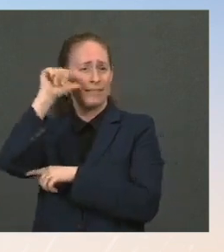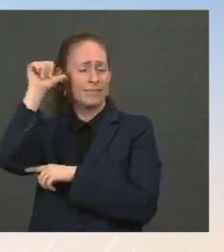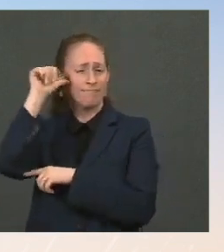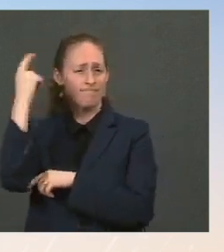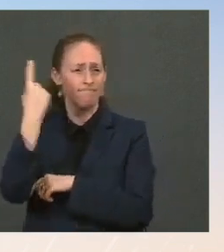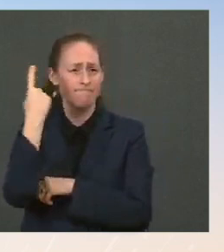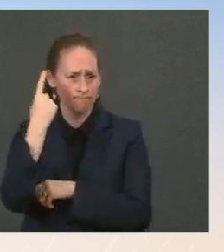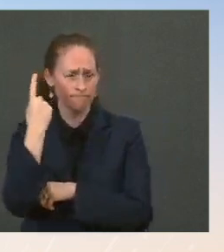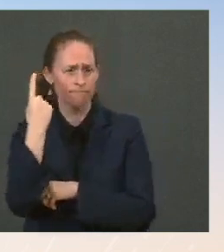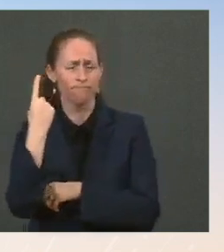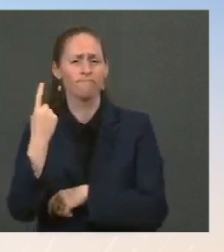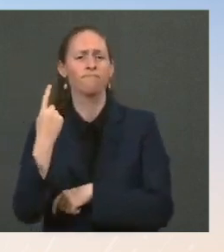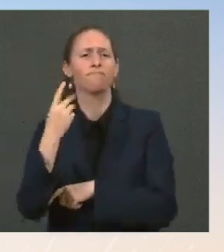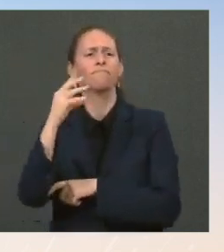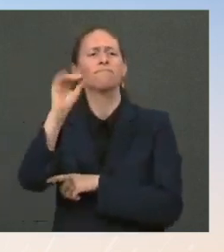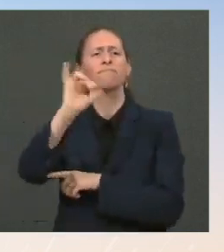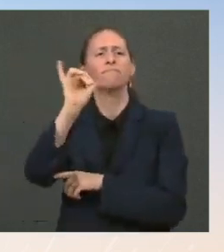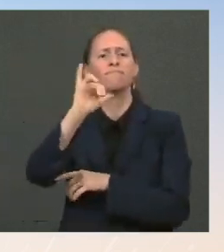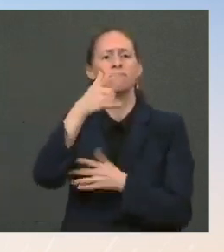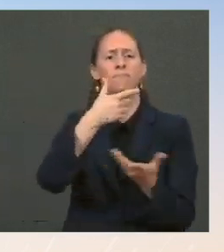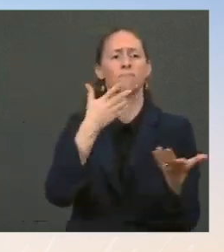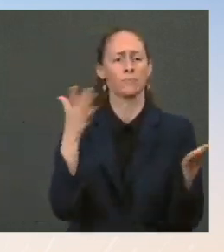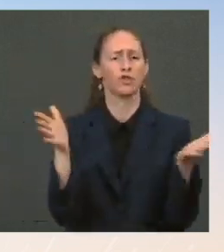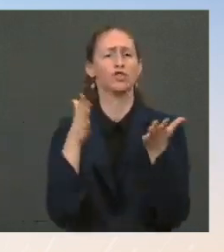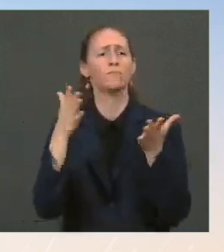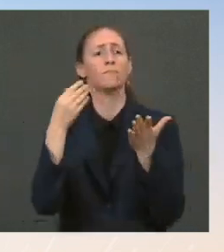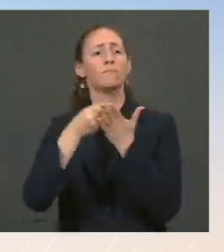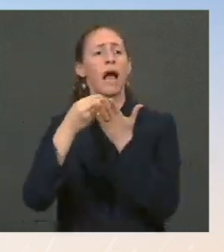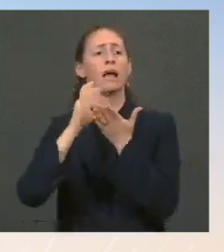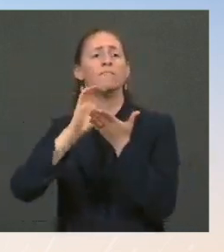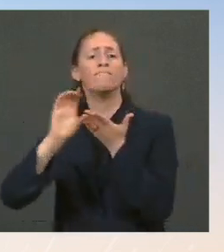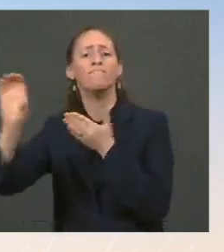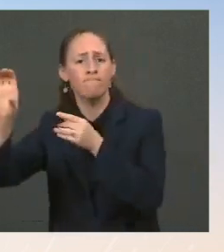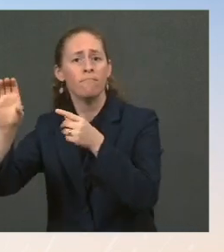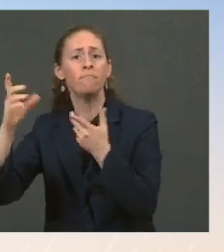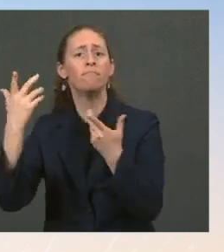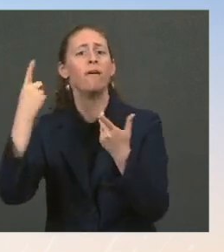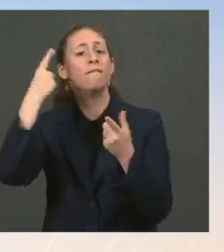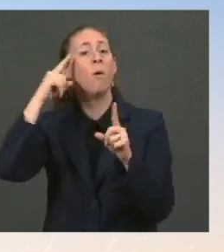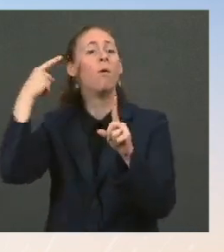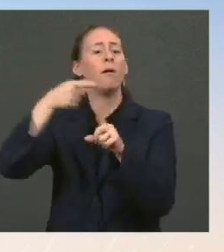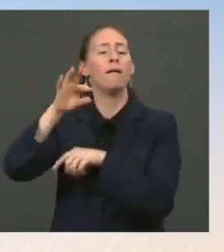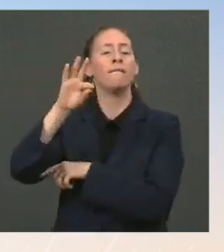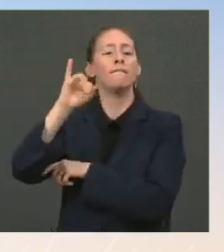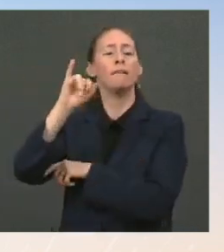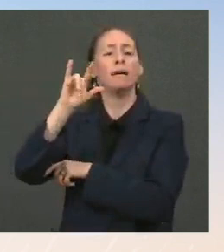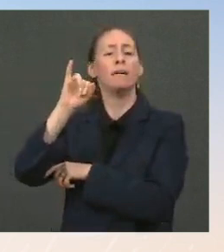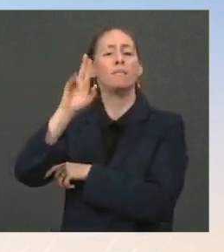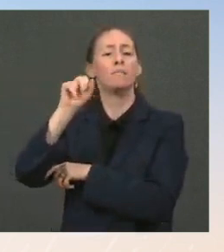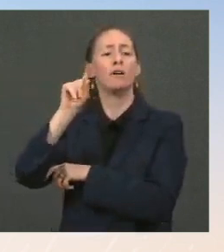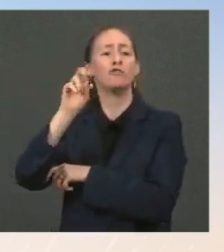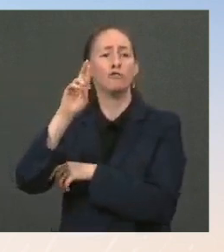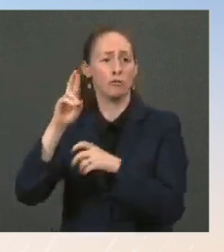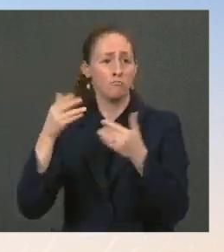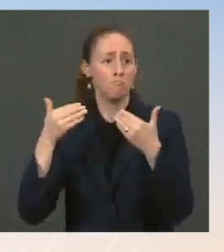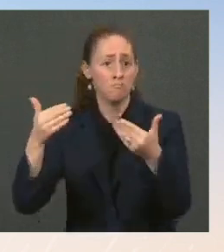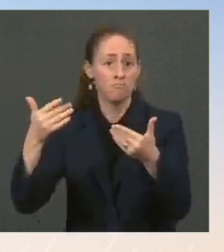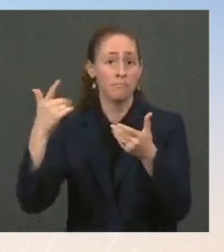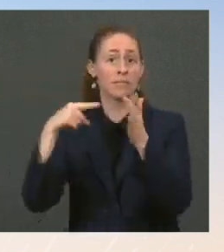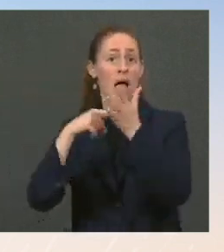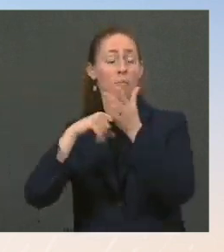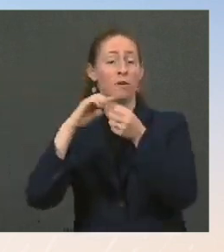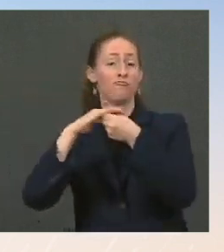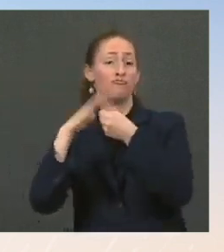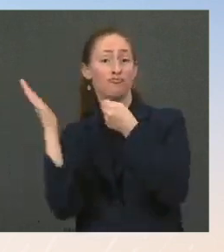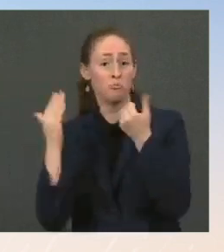in the filibuster if all else fails to hike the debt limit. Is that where he stands? Would he be open to that? Well, right now, and perhaps